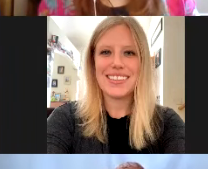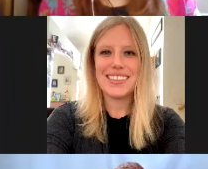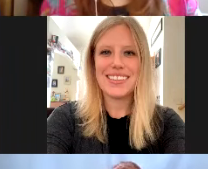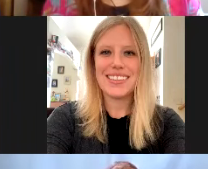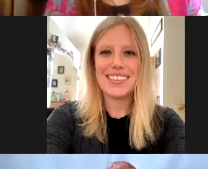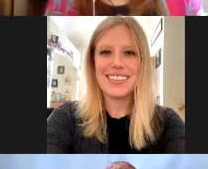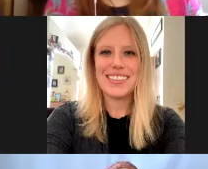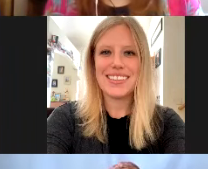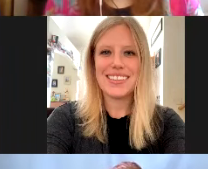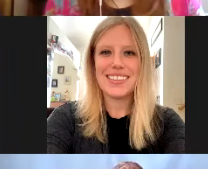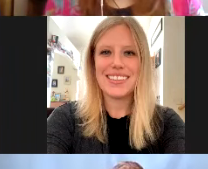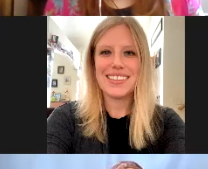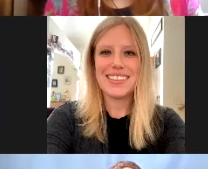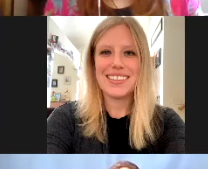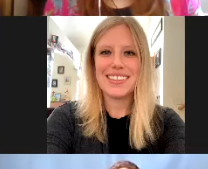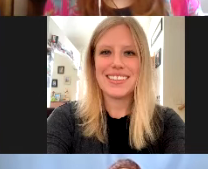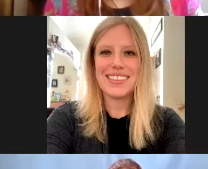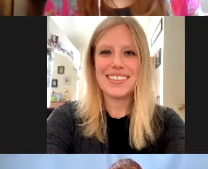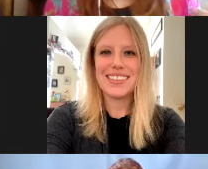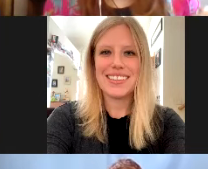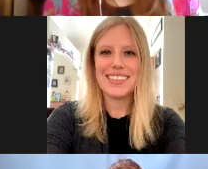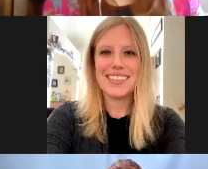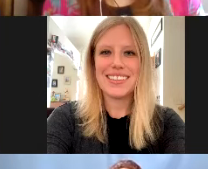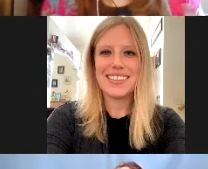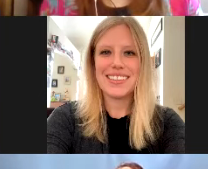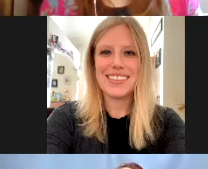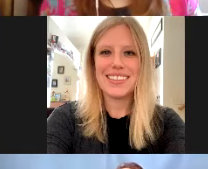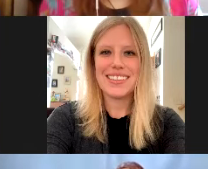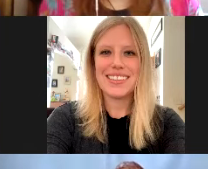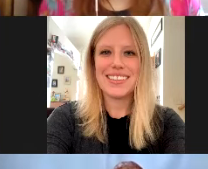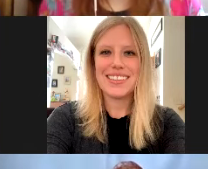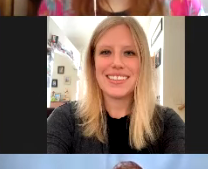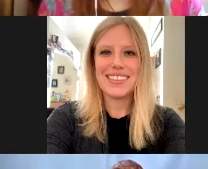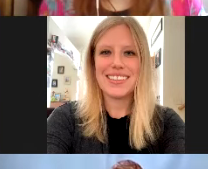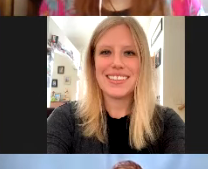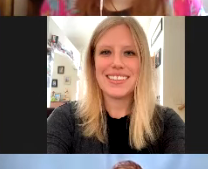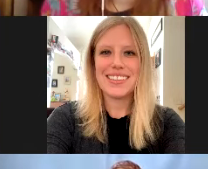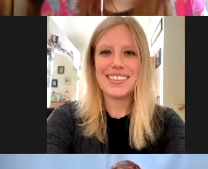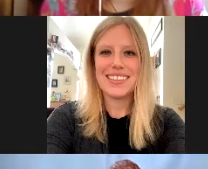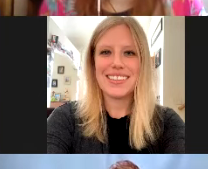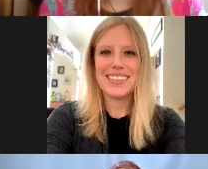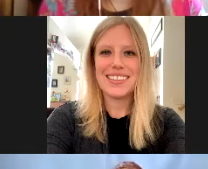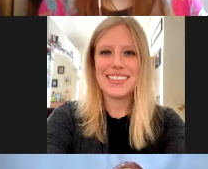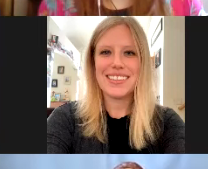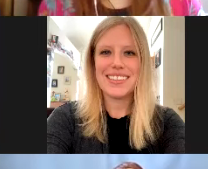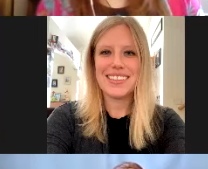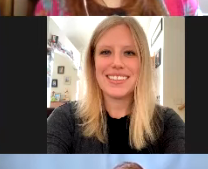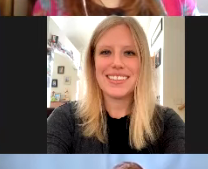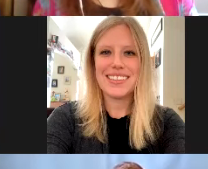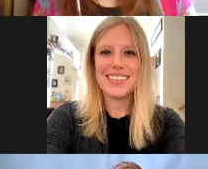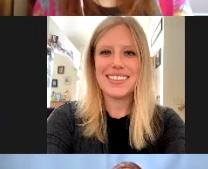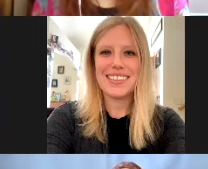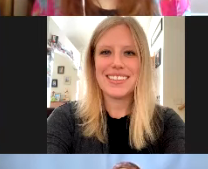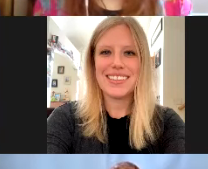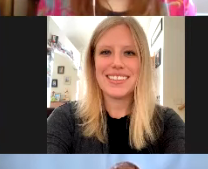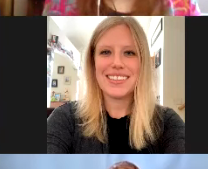helping the victim survivor achieve physical safety, right? We write restraining orders, we find safe shelter, we walk